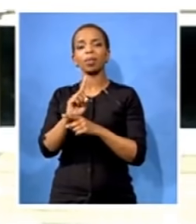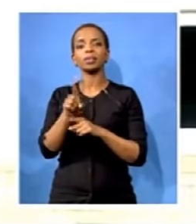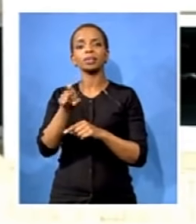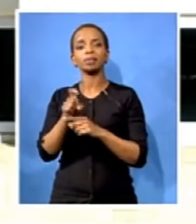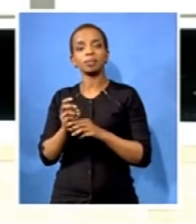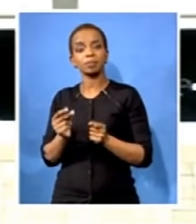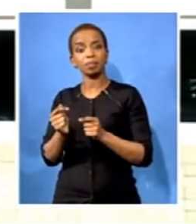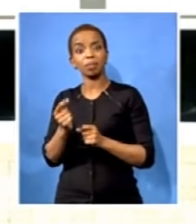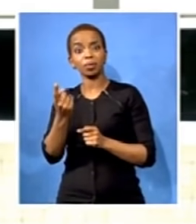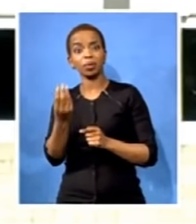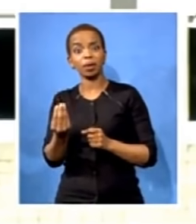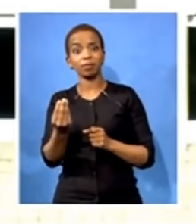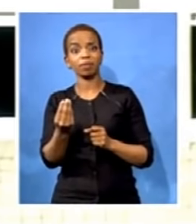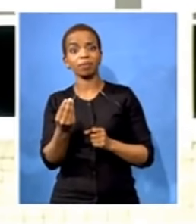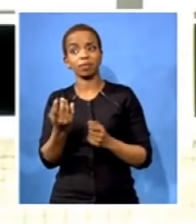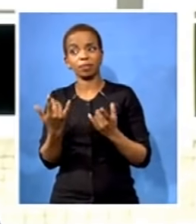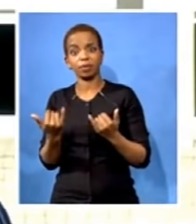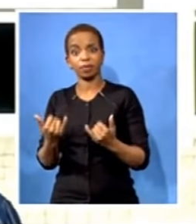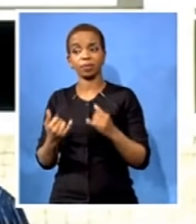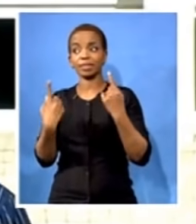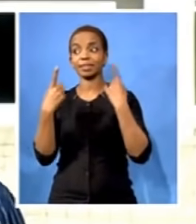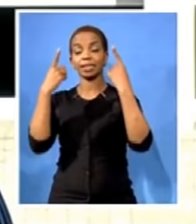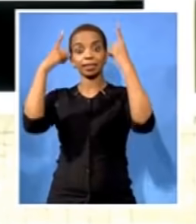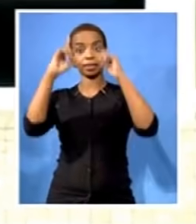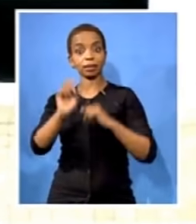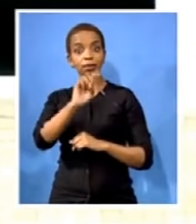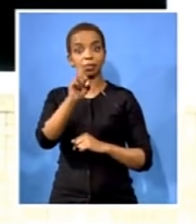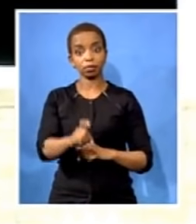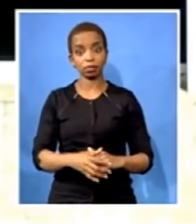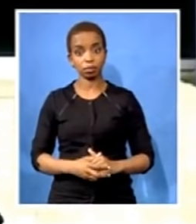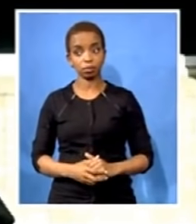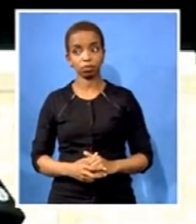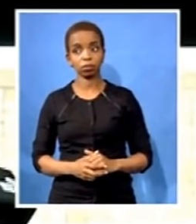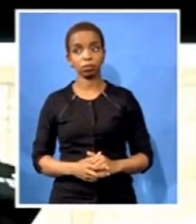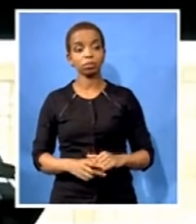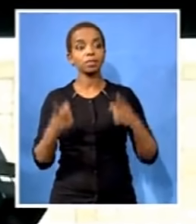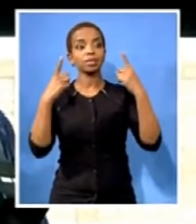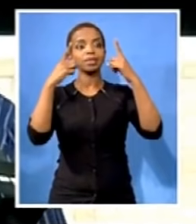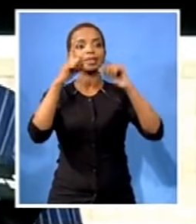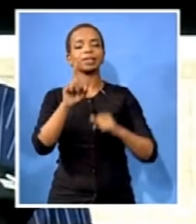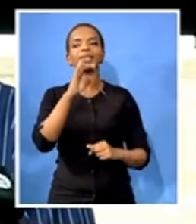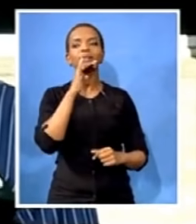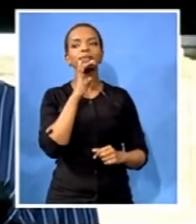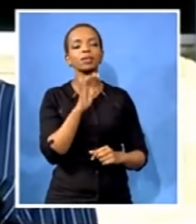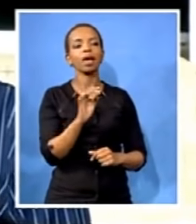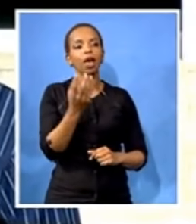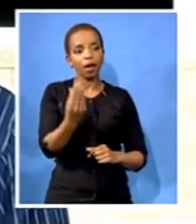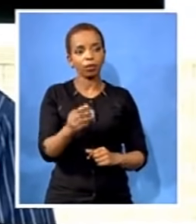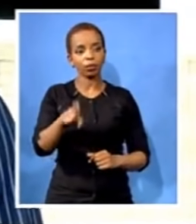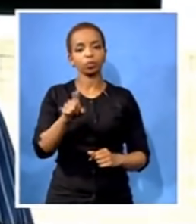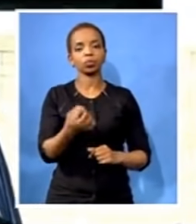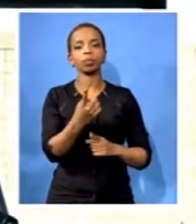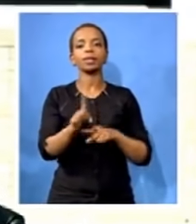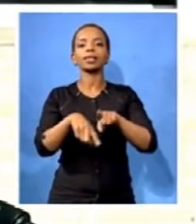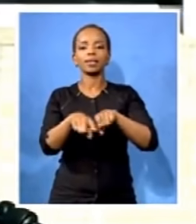of success is that they've got to do the testing, and then they've got to ensure that where